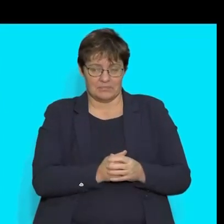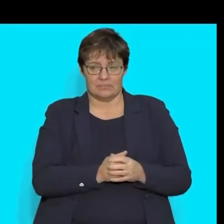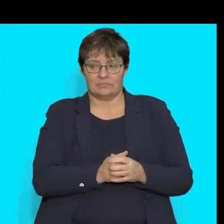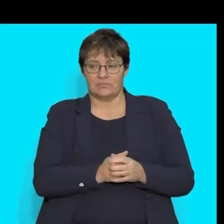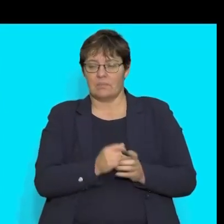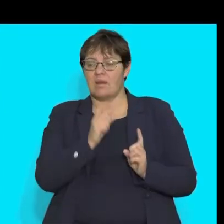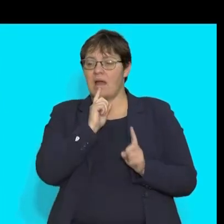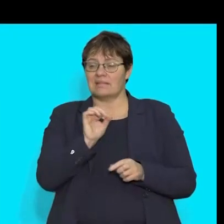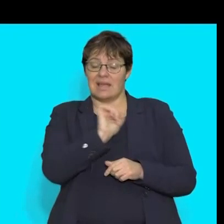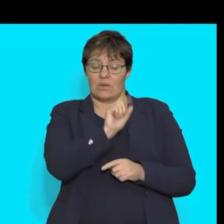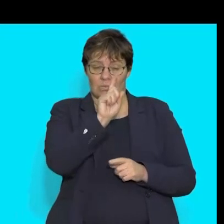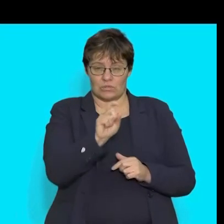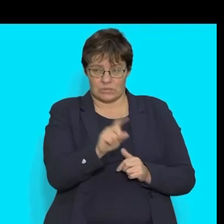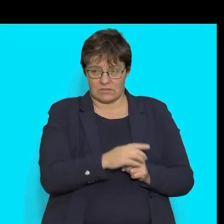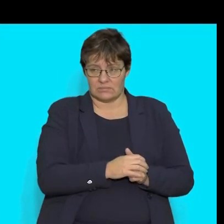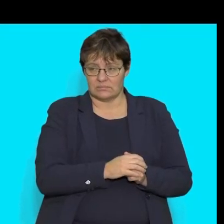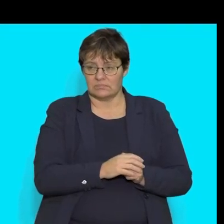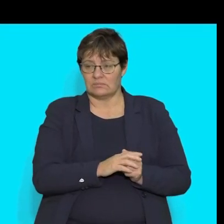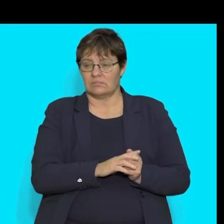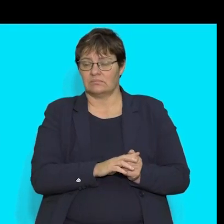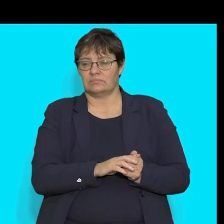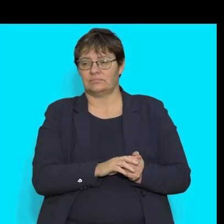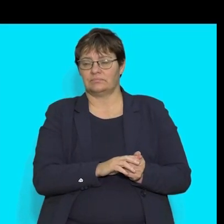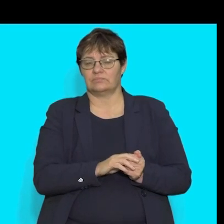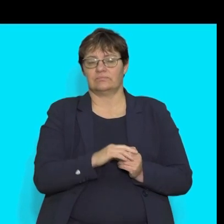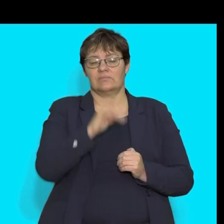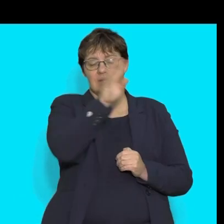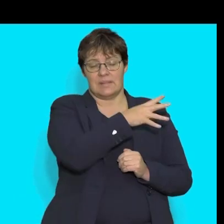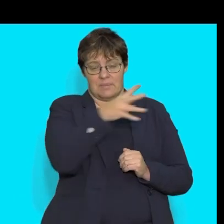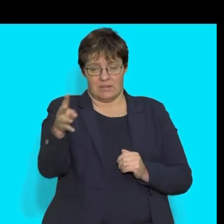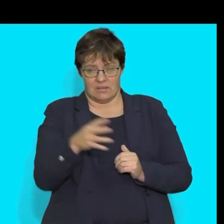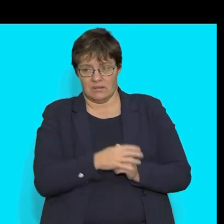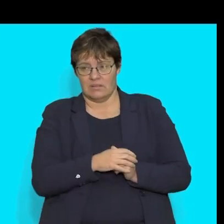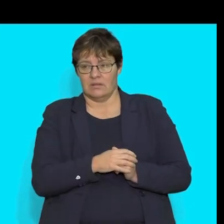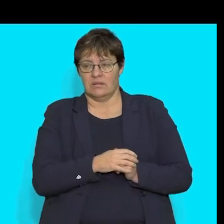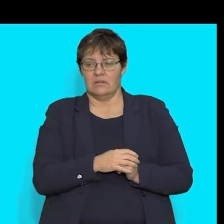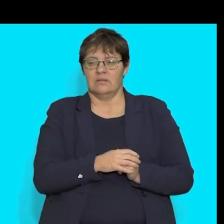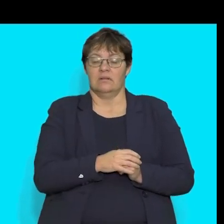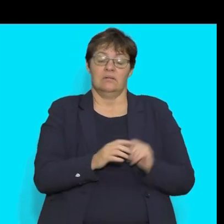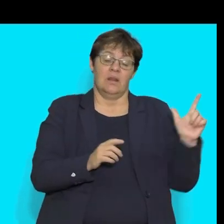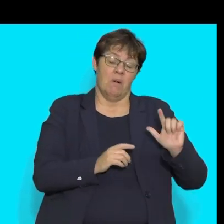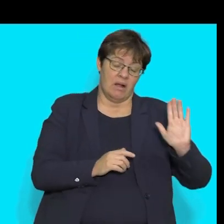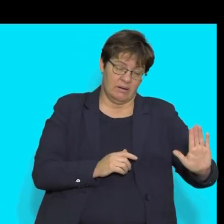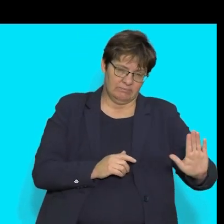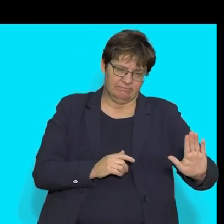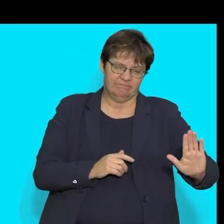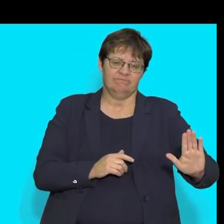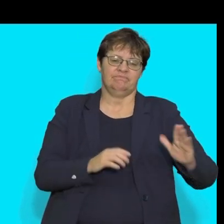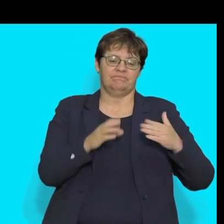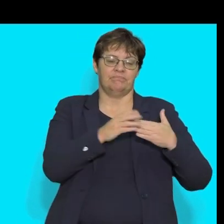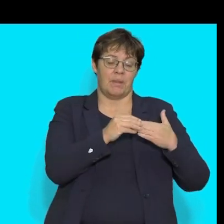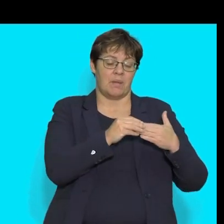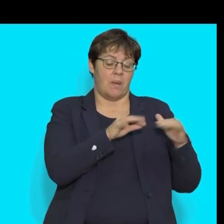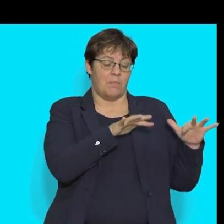at what is the answer for this question. So I've put that into a table, and we know that Lamarck spoke of members